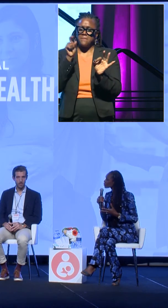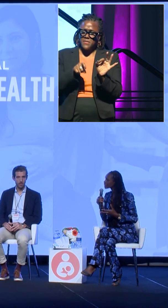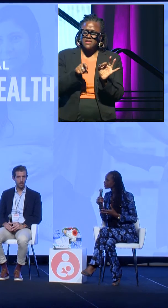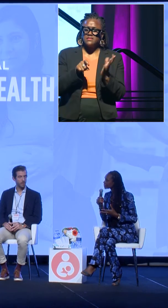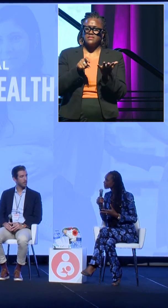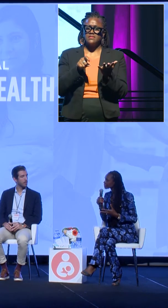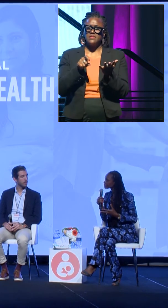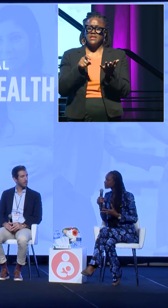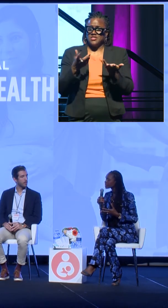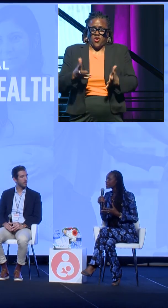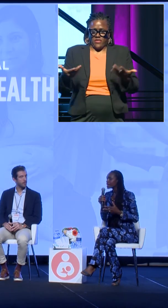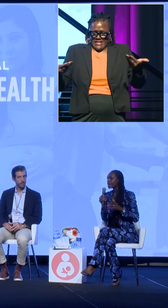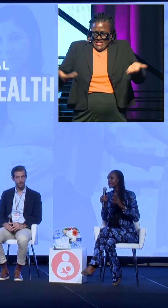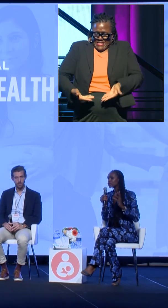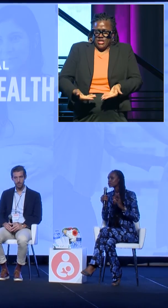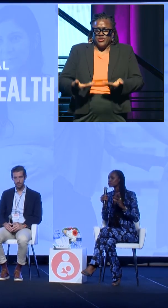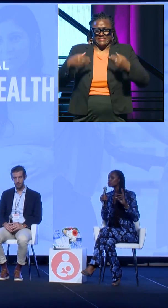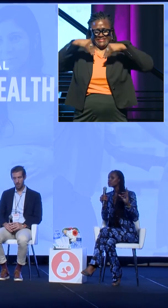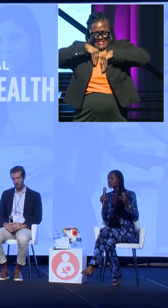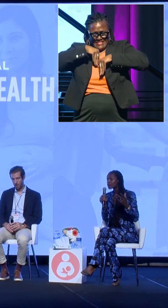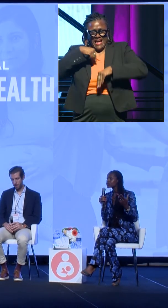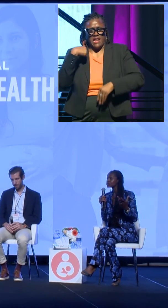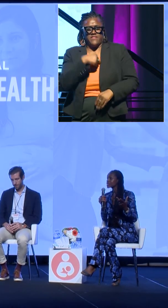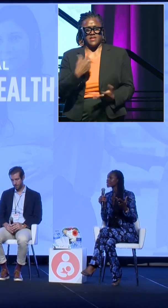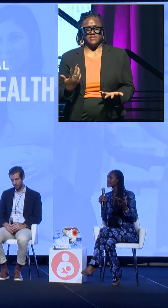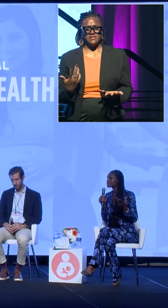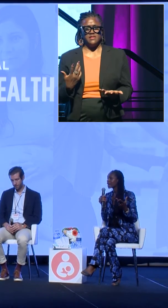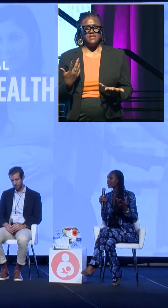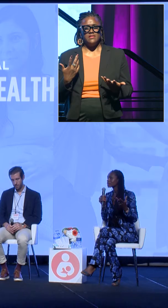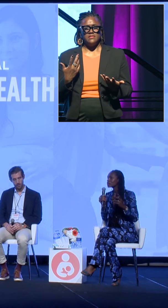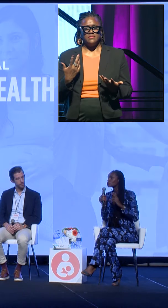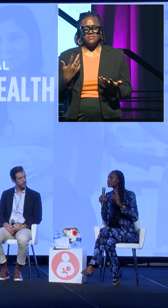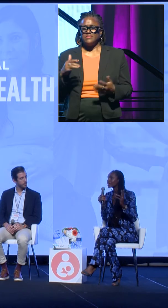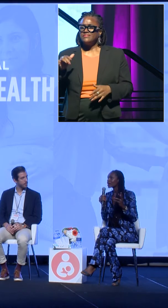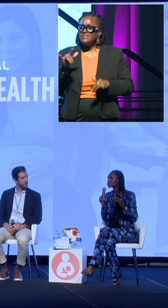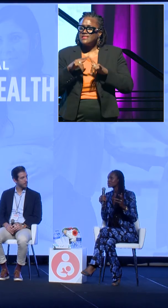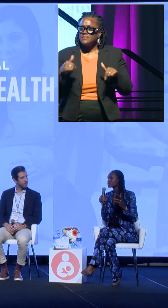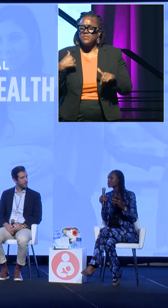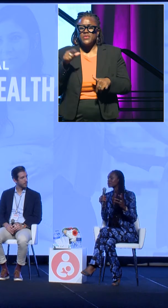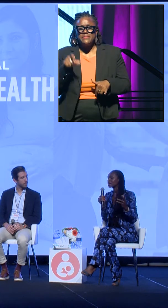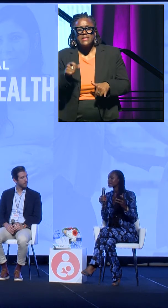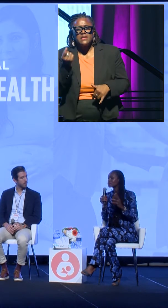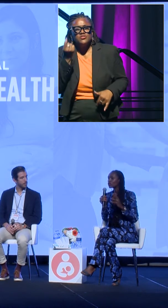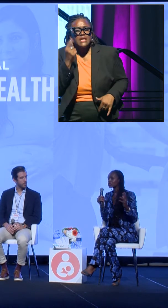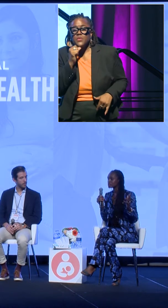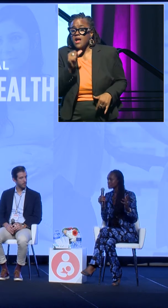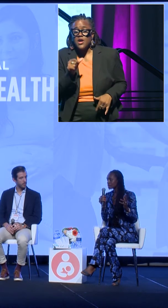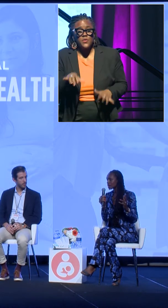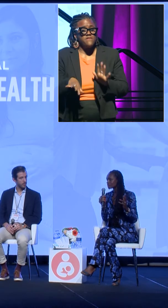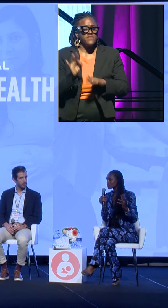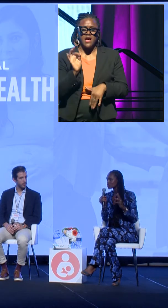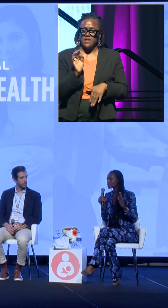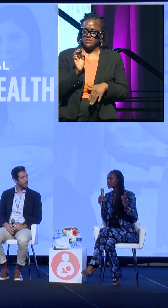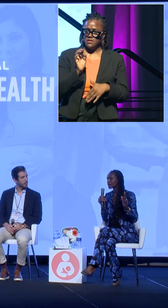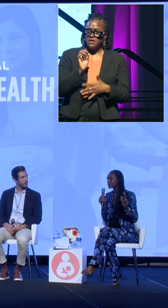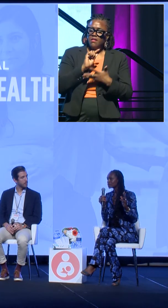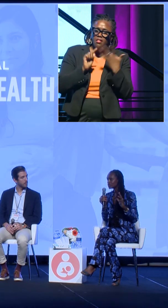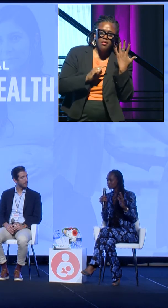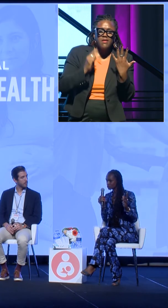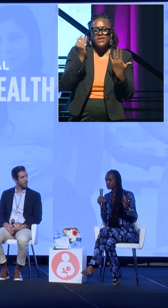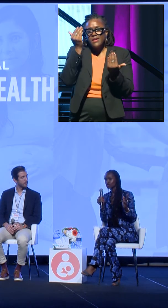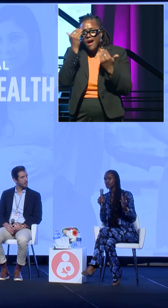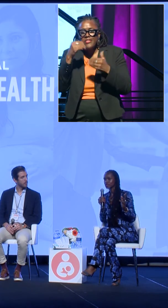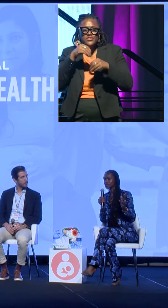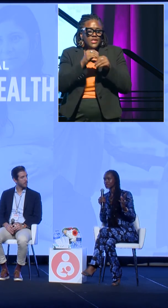saying, what's already here. And also understand that we're not going to find all of this knowledge inside